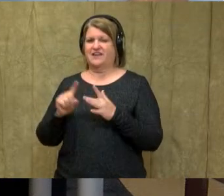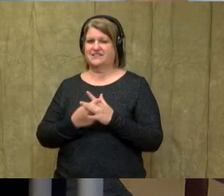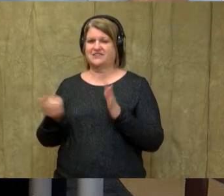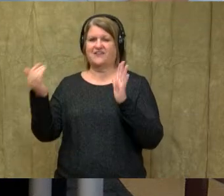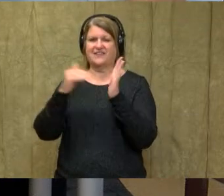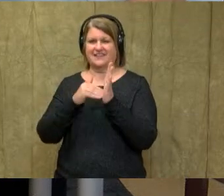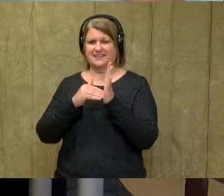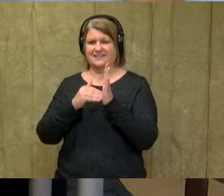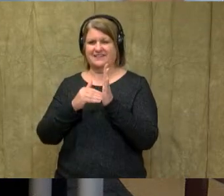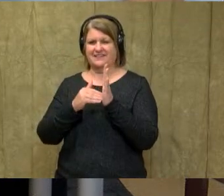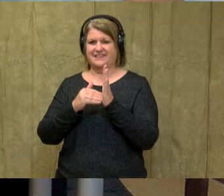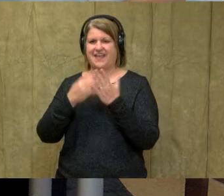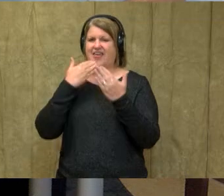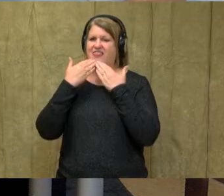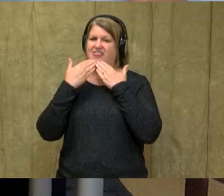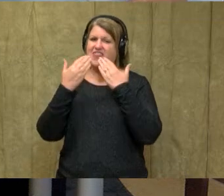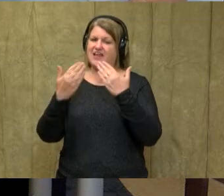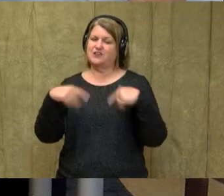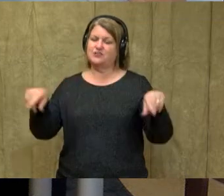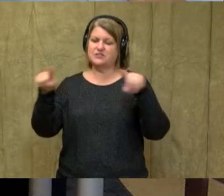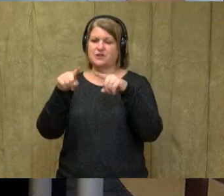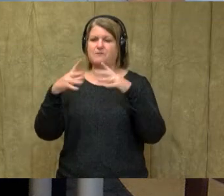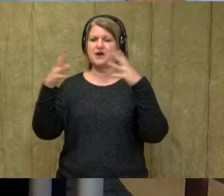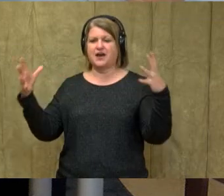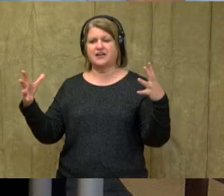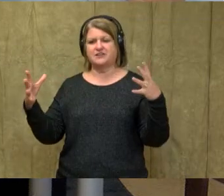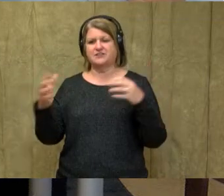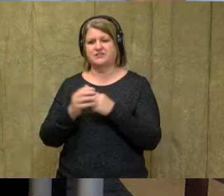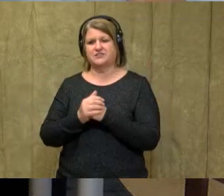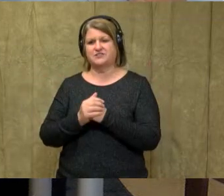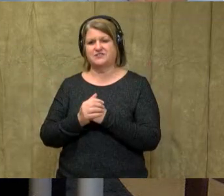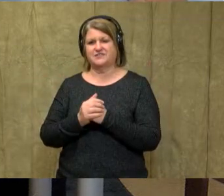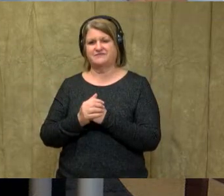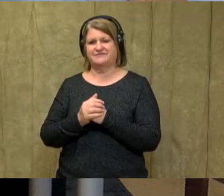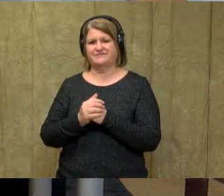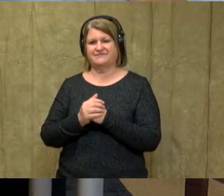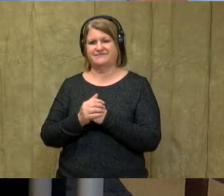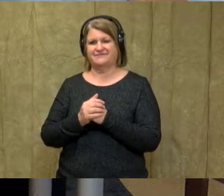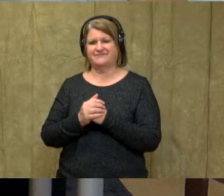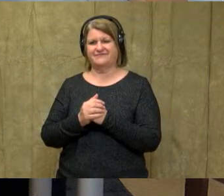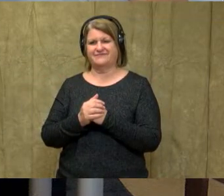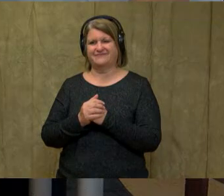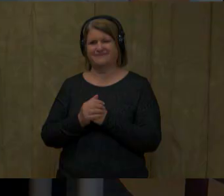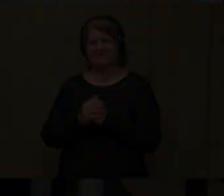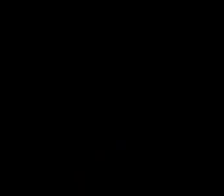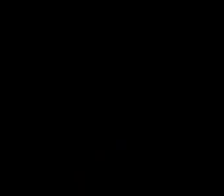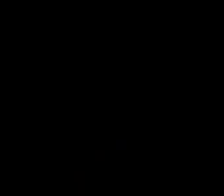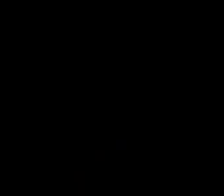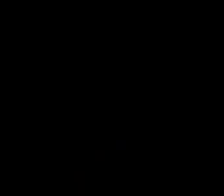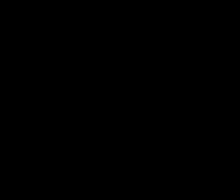Great advice. Thank you so much for being with us these 3 weeks.